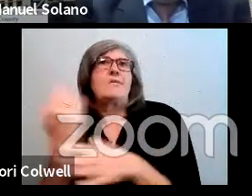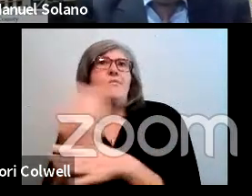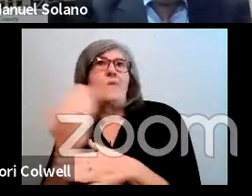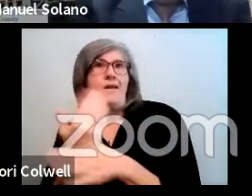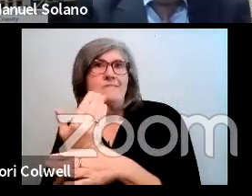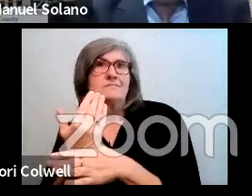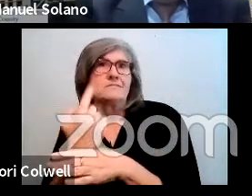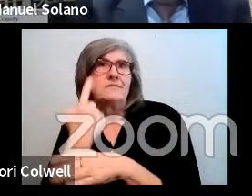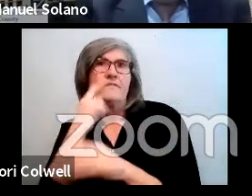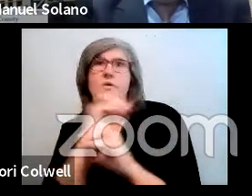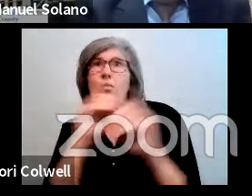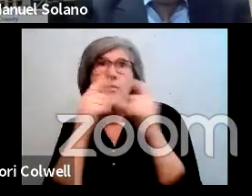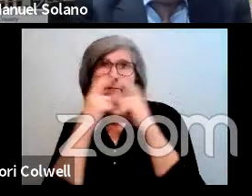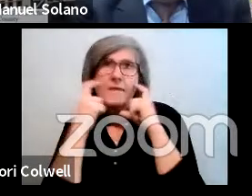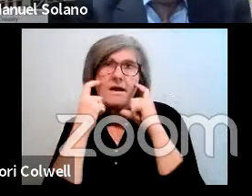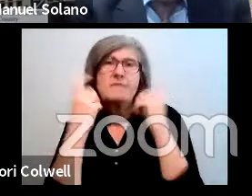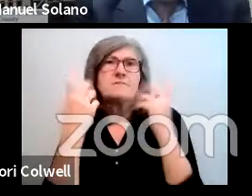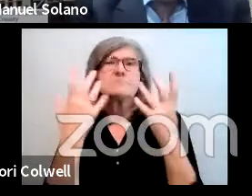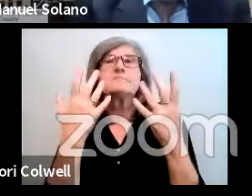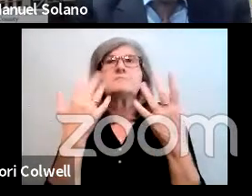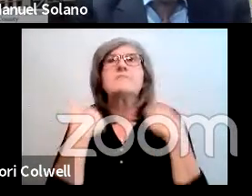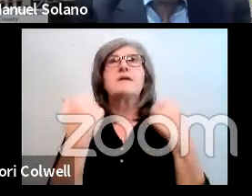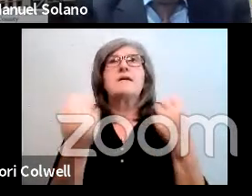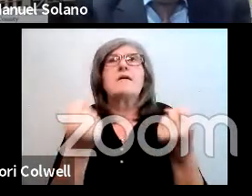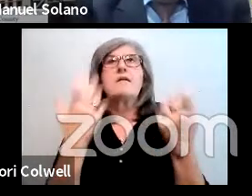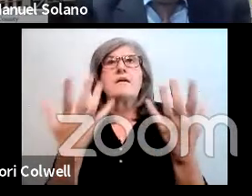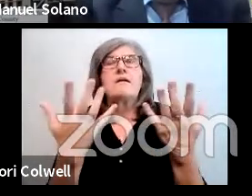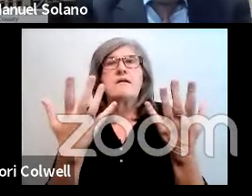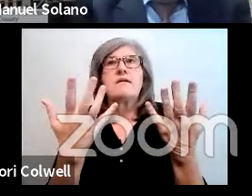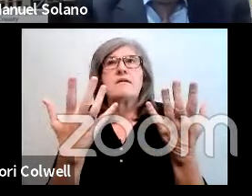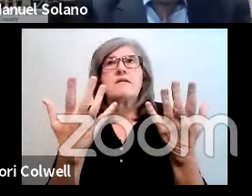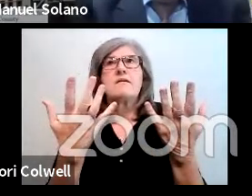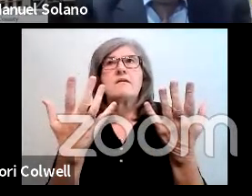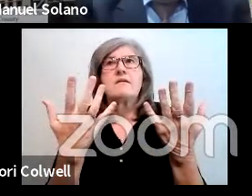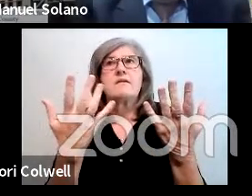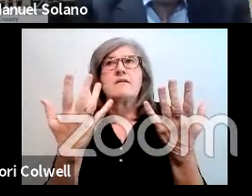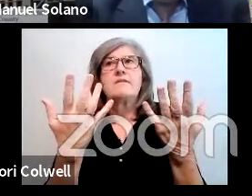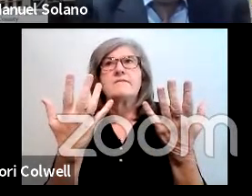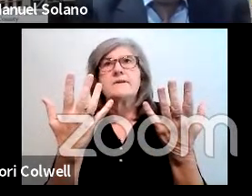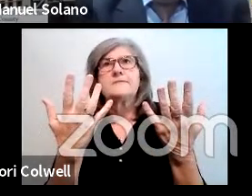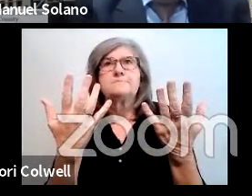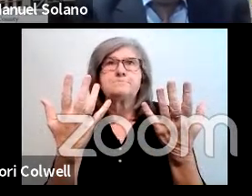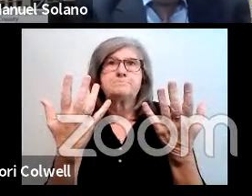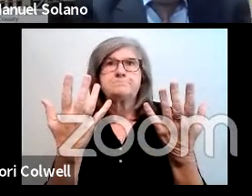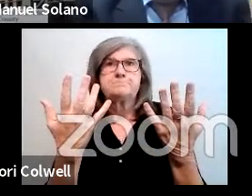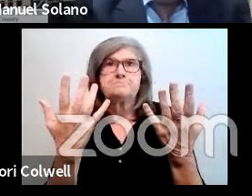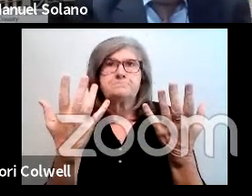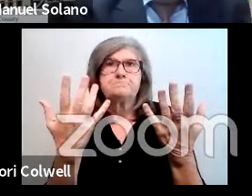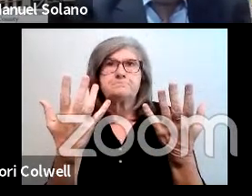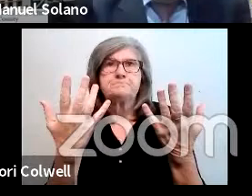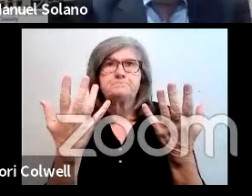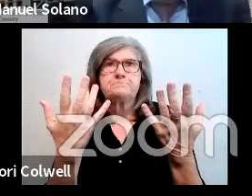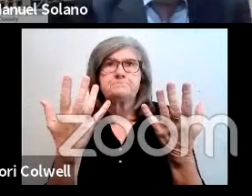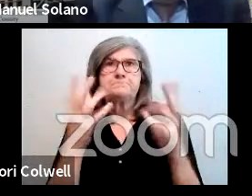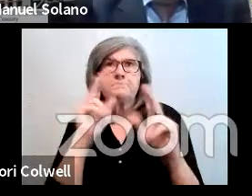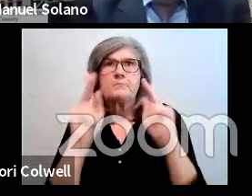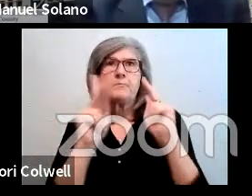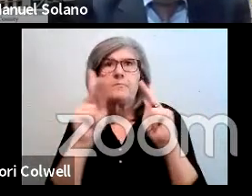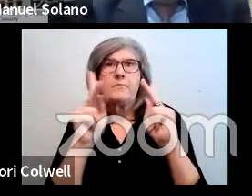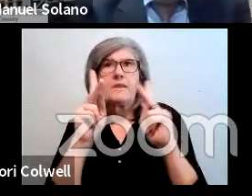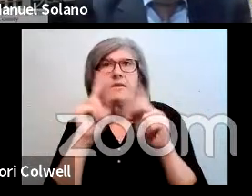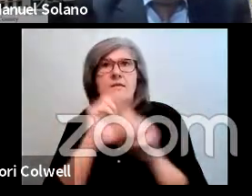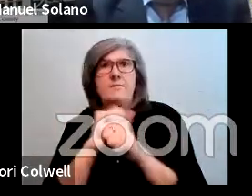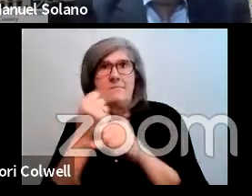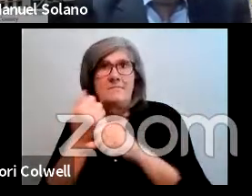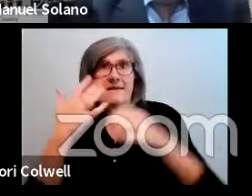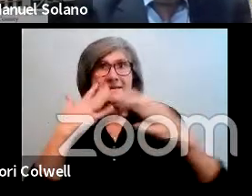mean, there are a lot of there's just a lot of people making important